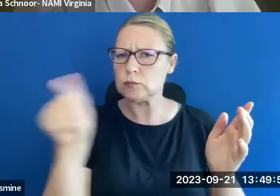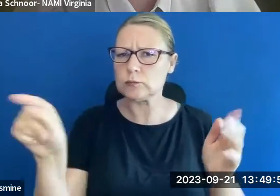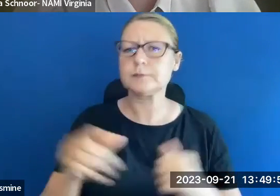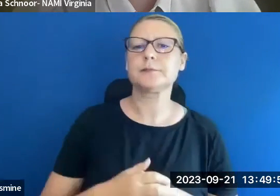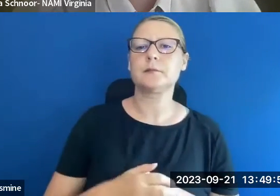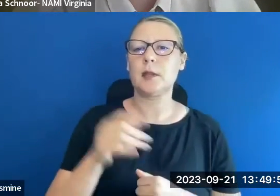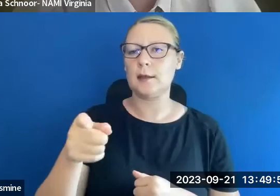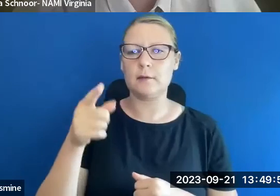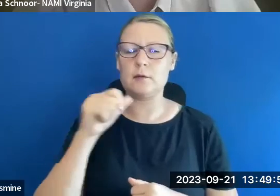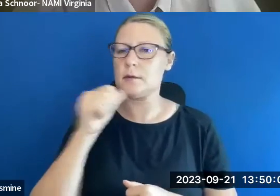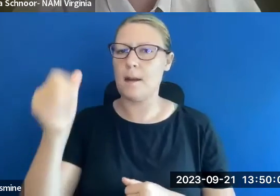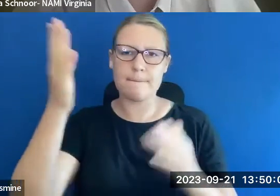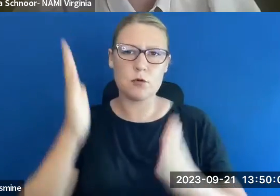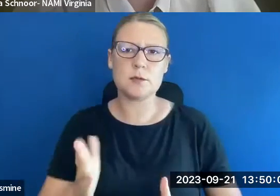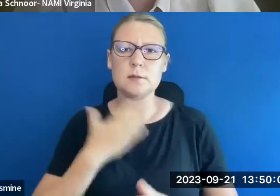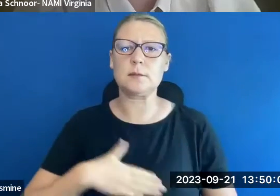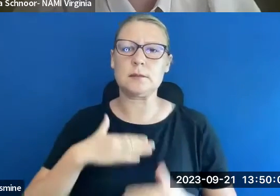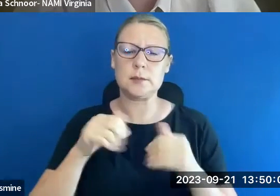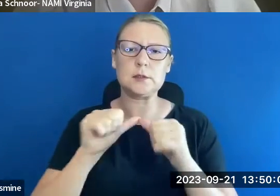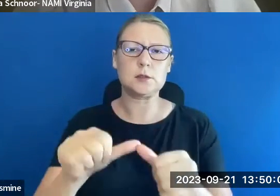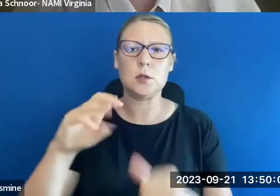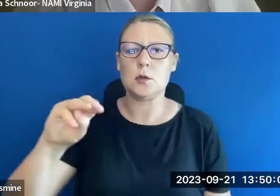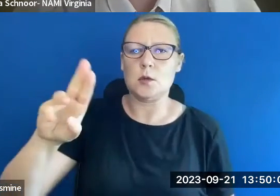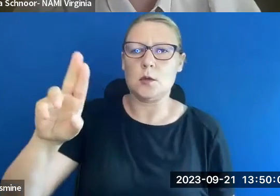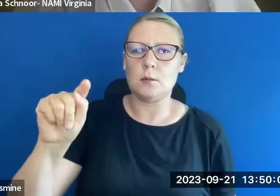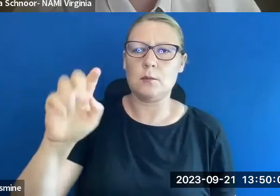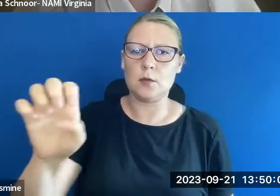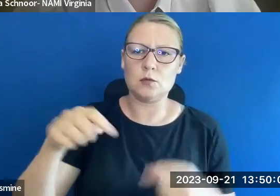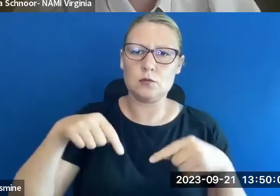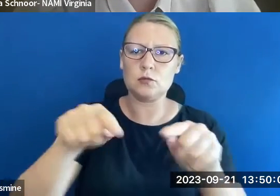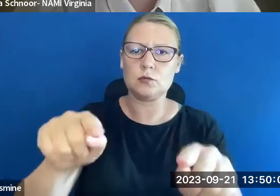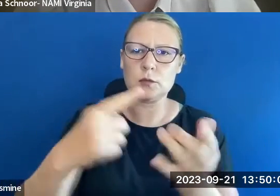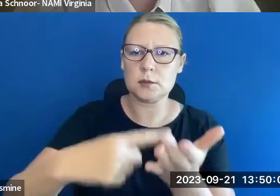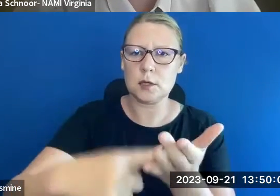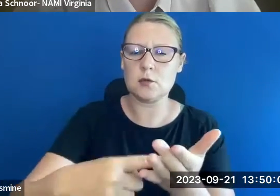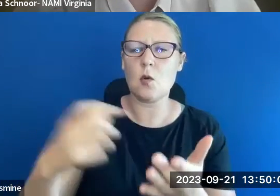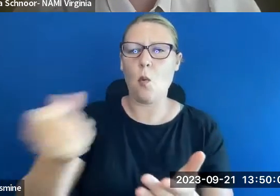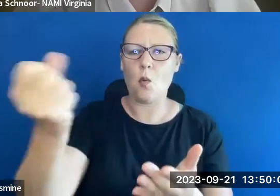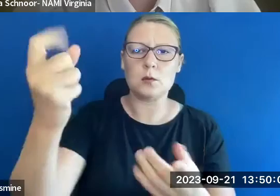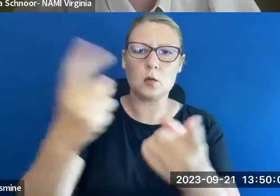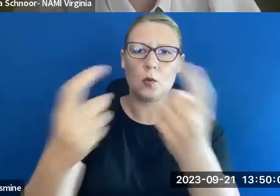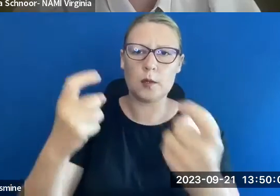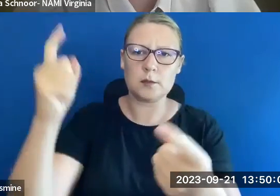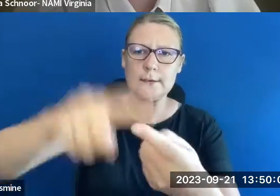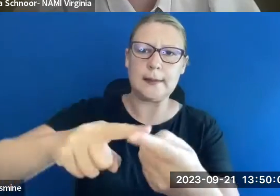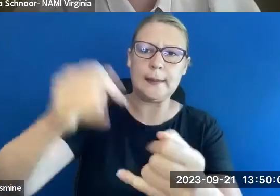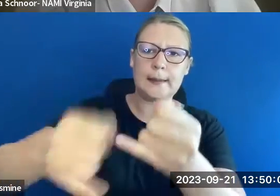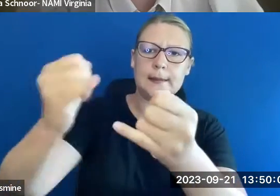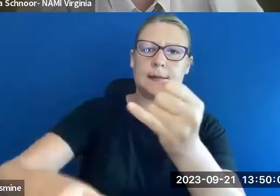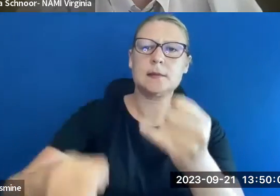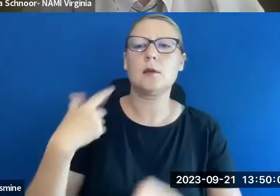please remain muted at all times during the discussions and hold your questions until the end. We have a chat box which will